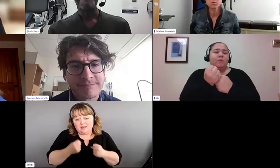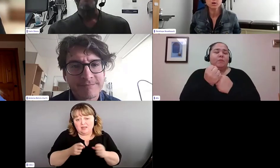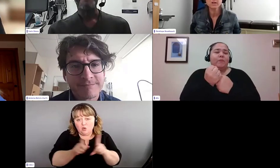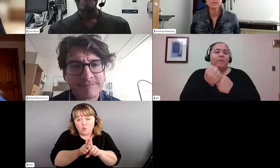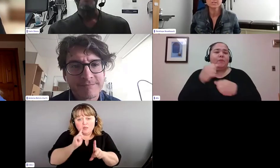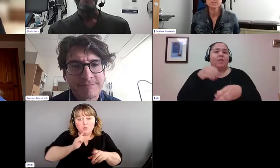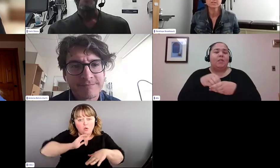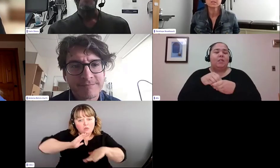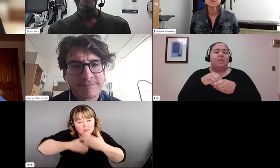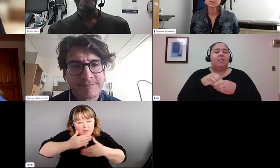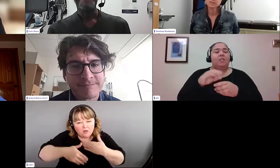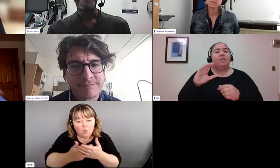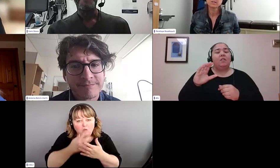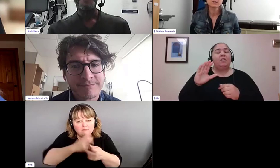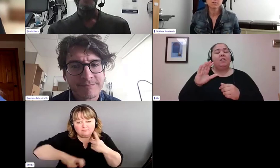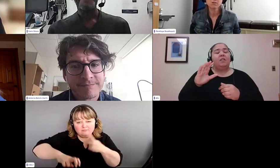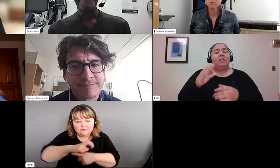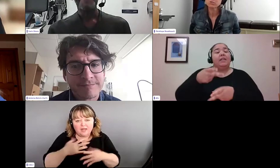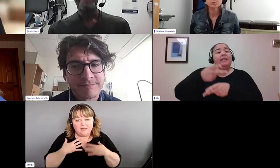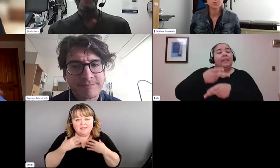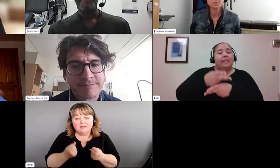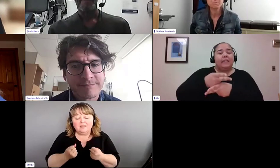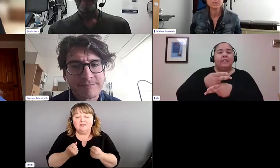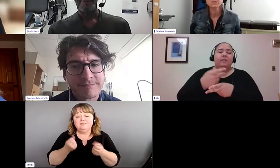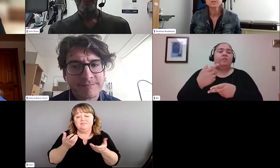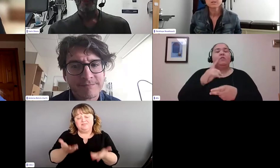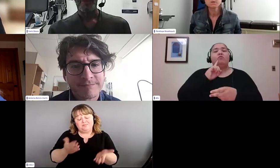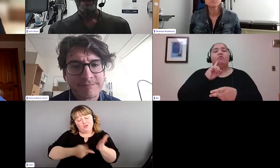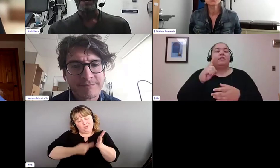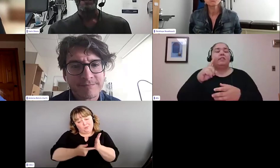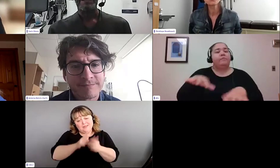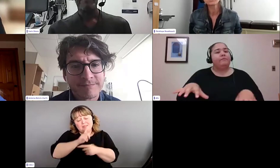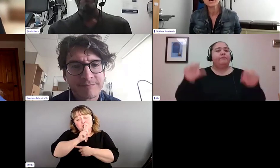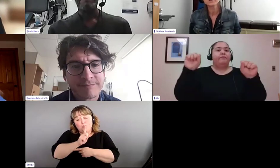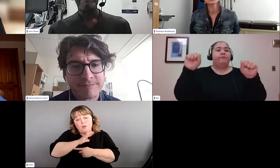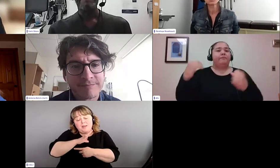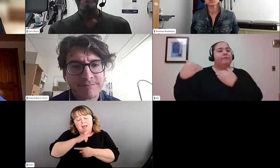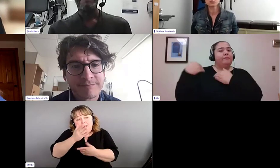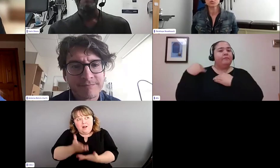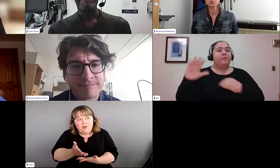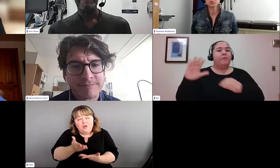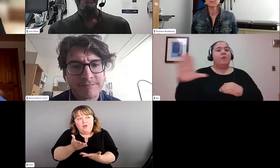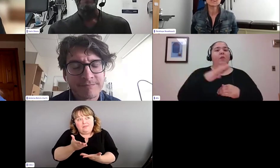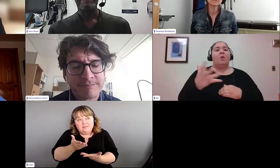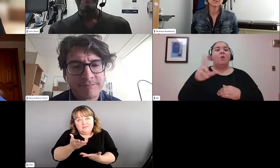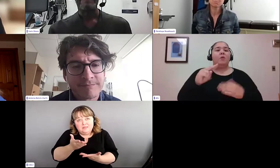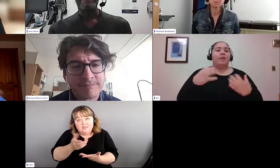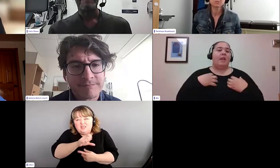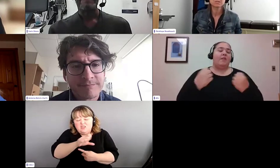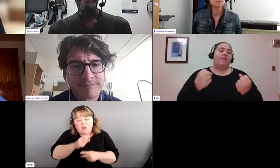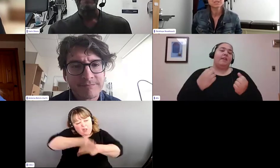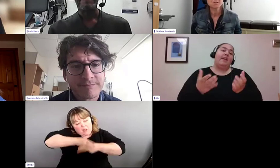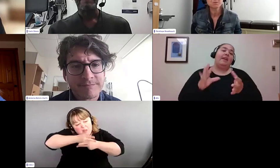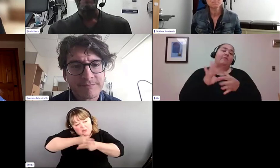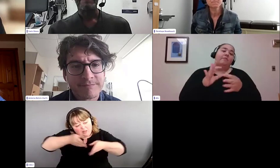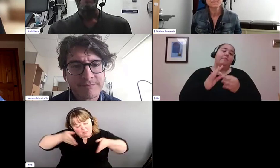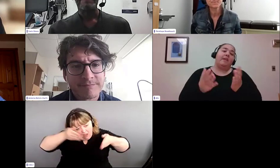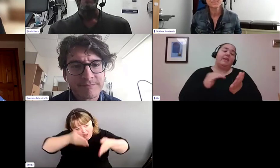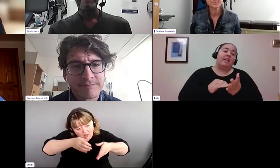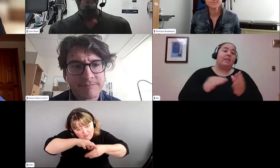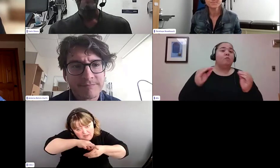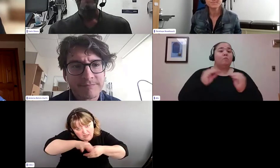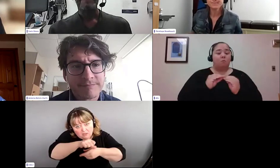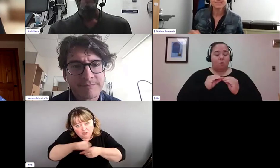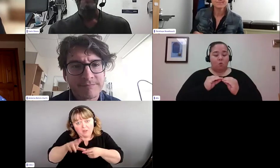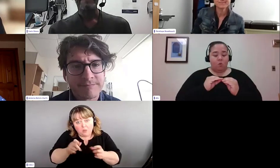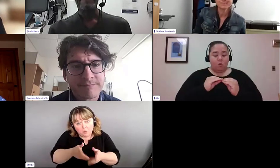their taking charge of their health and their pathway through their health, which is much larger, and I